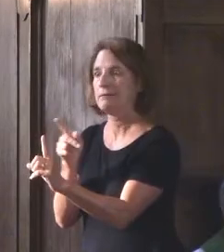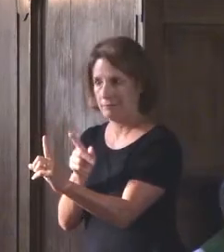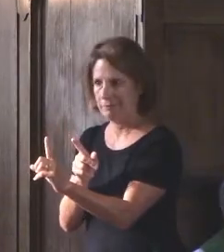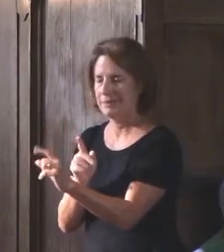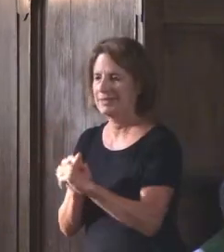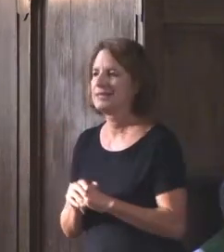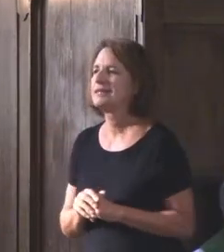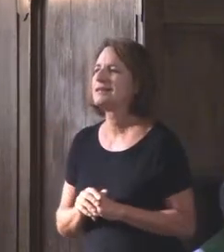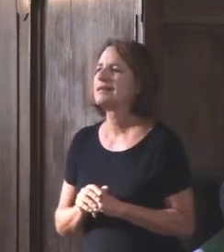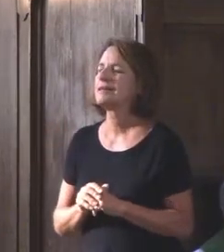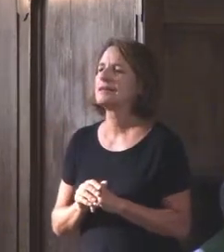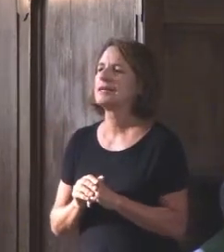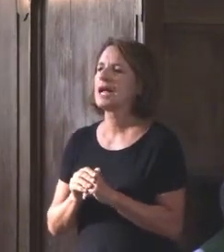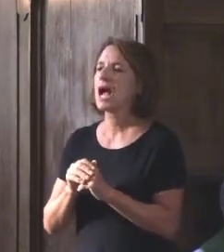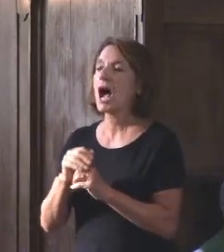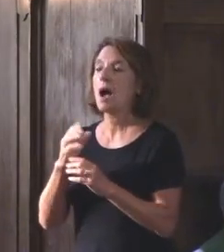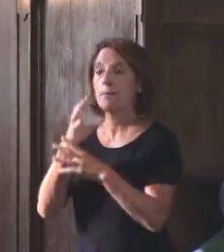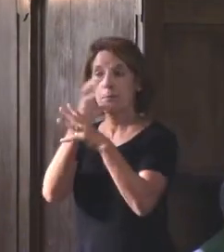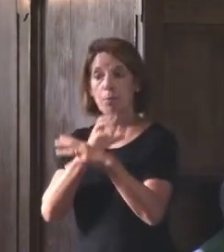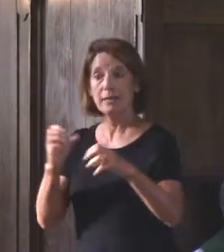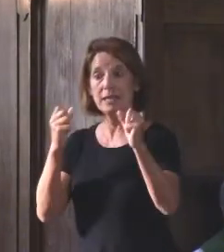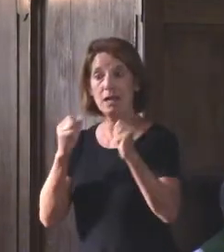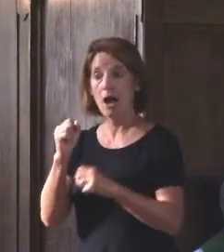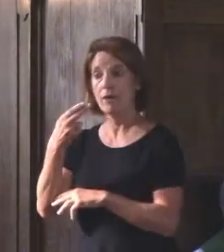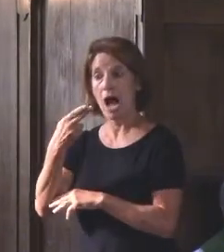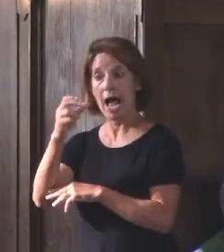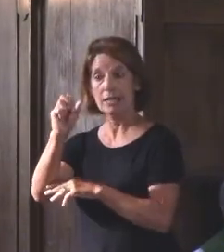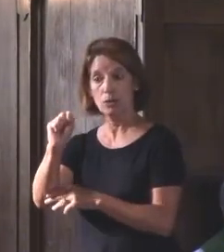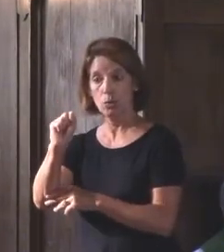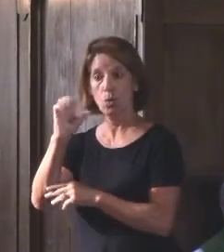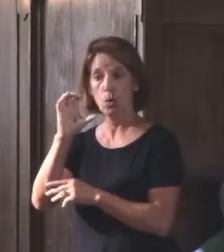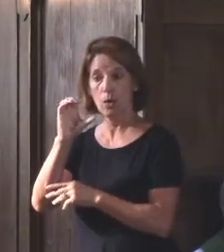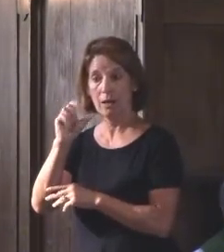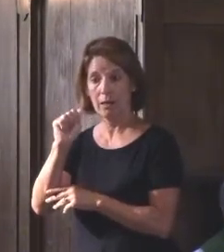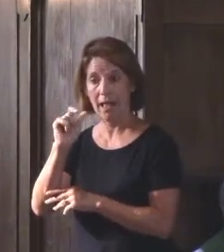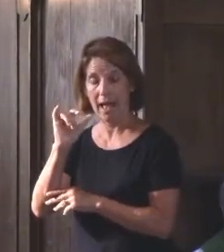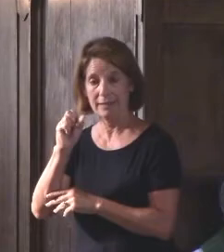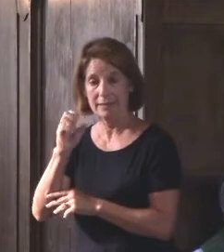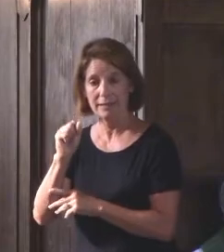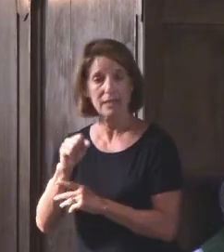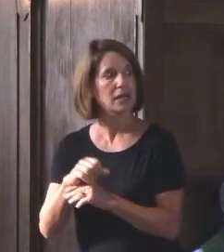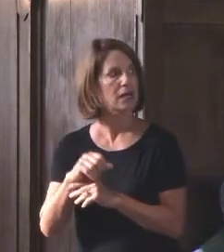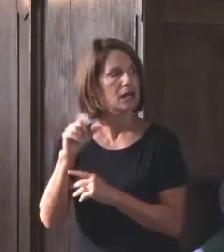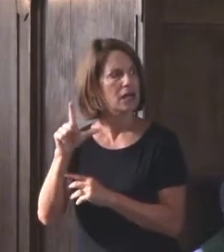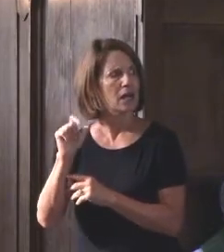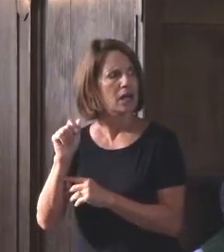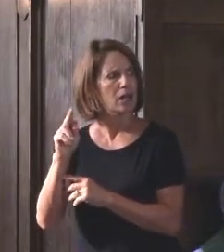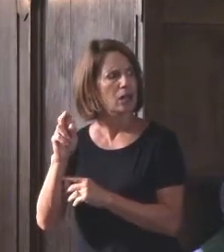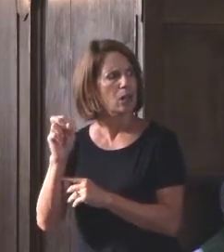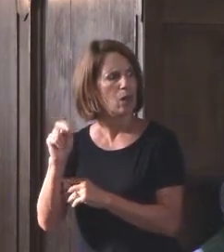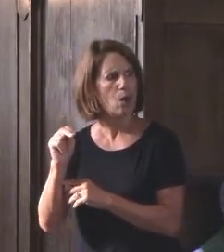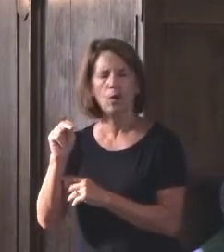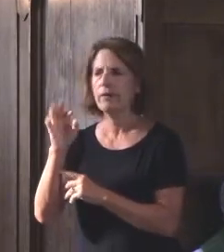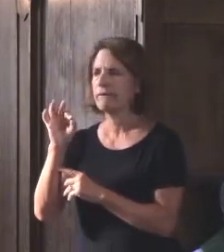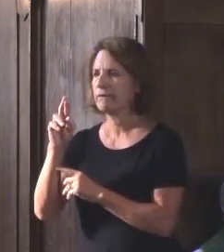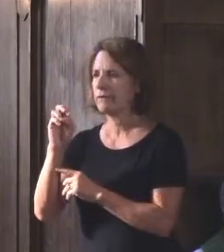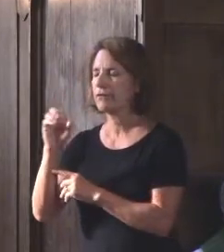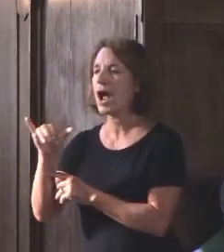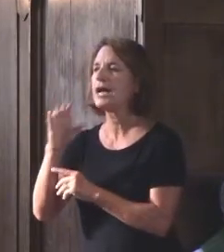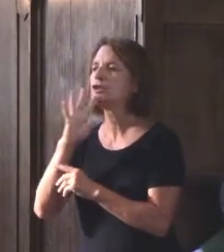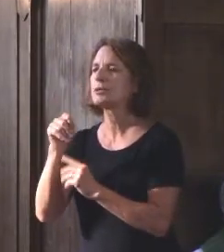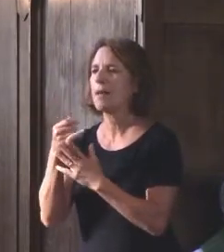Xander Moritz was the president of his high school class in Florida this year. You might have heard Lauren Fry also talk about him in a recent